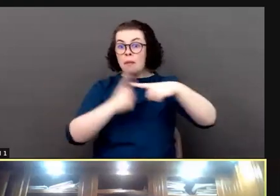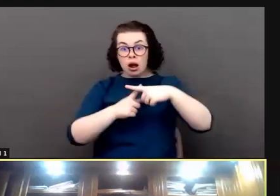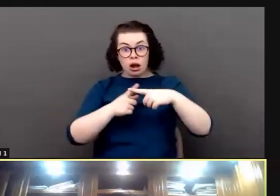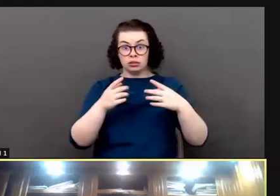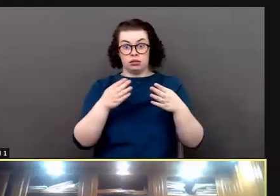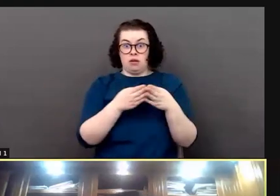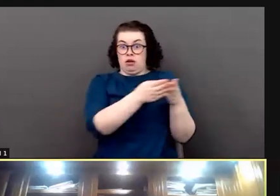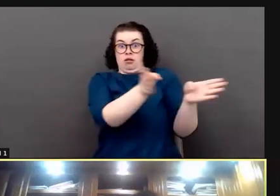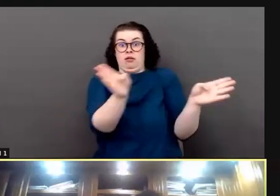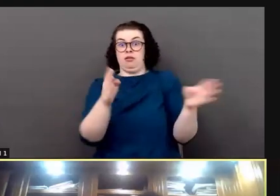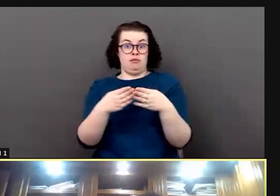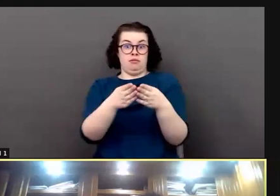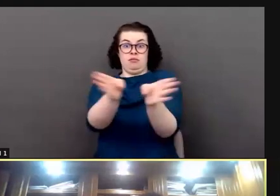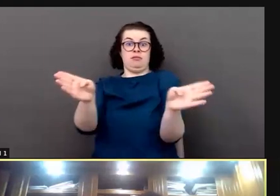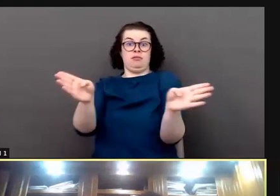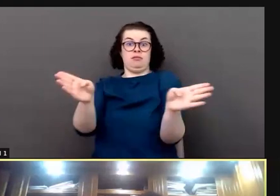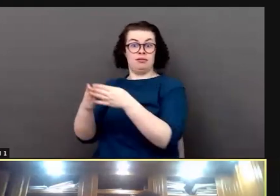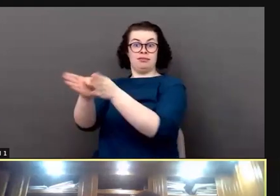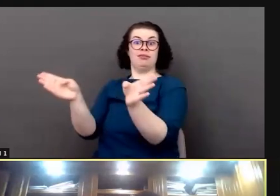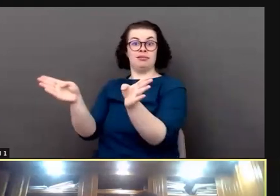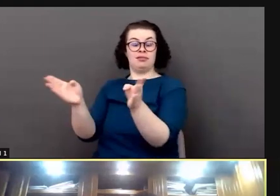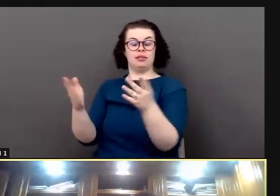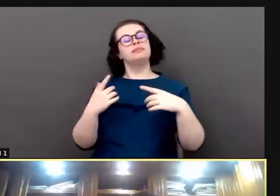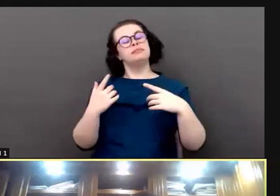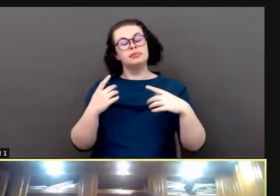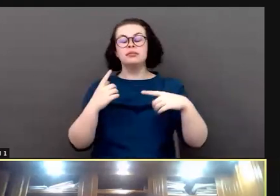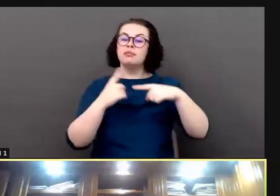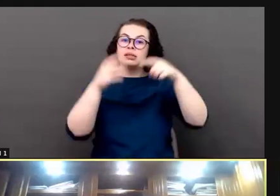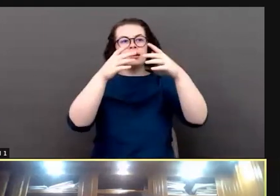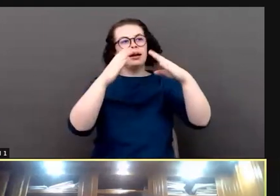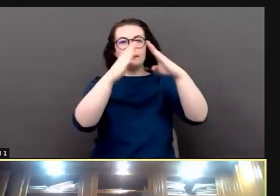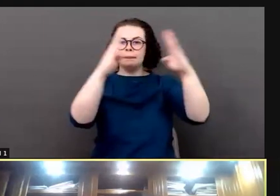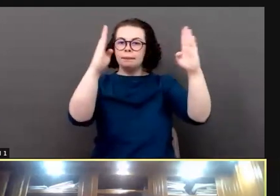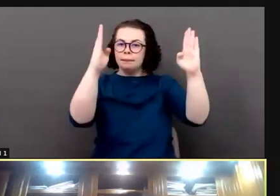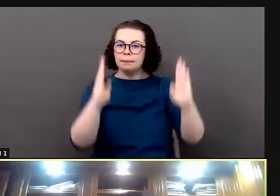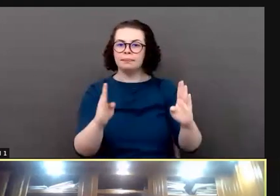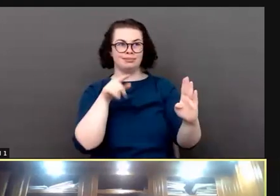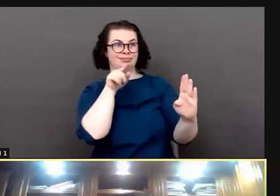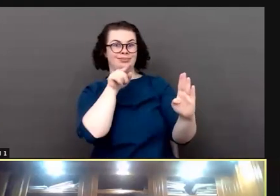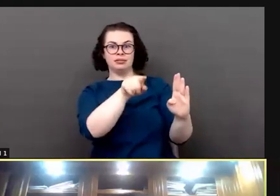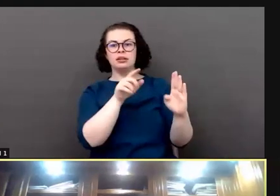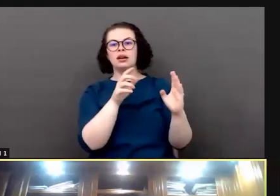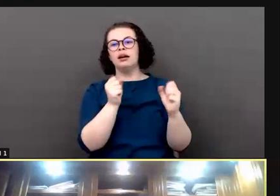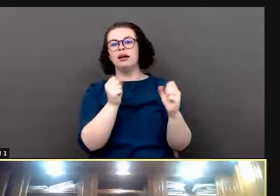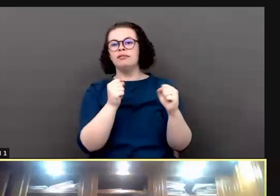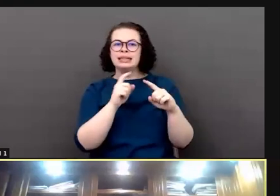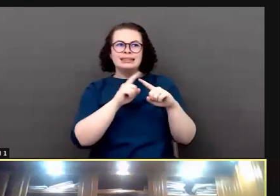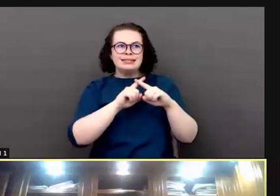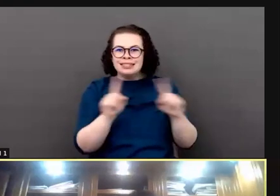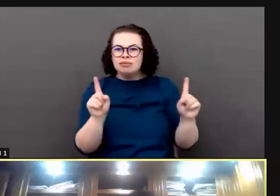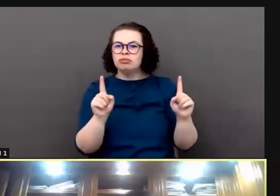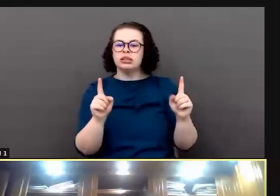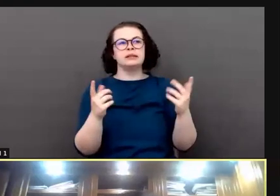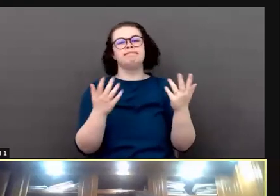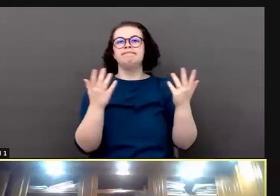buildings, and also a number of specific types of built environment, for example,